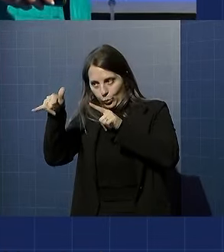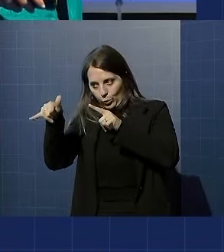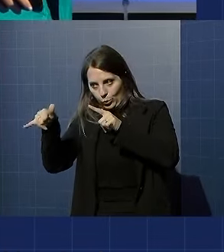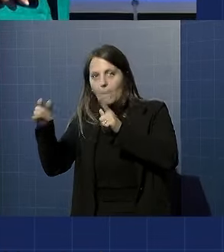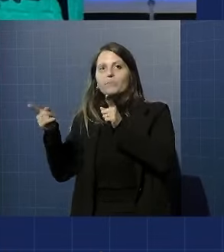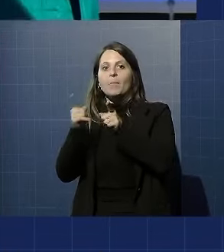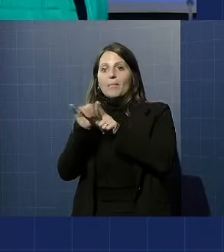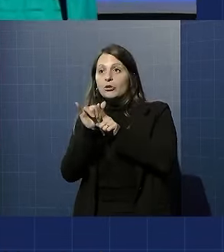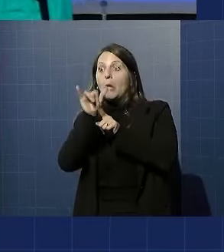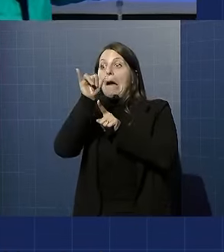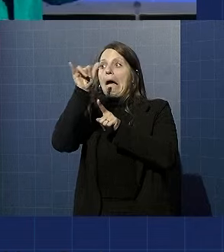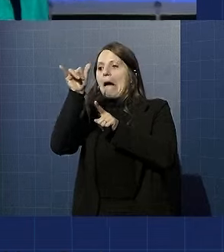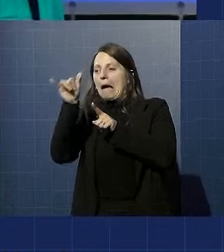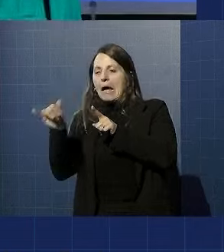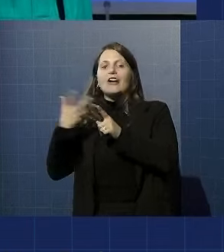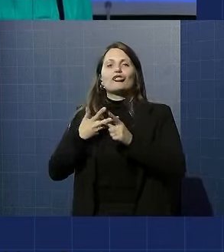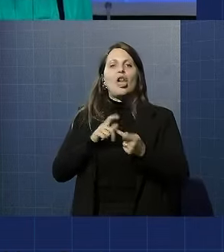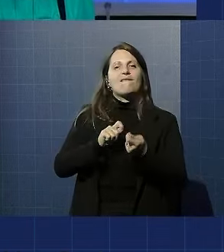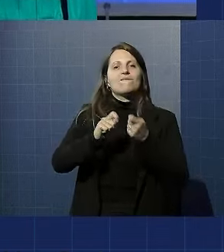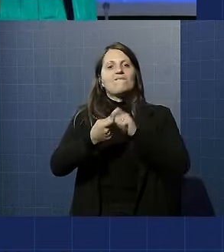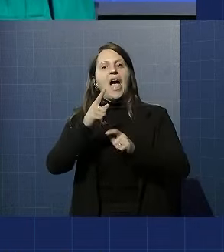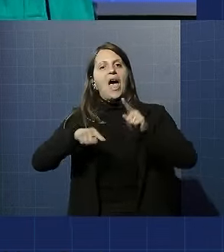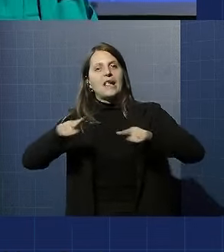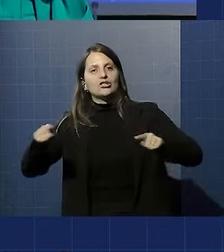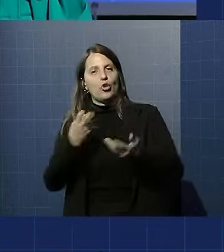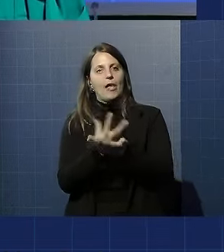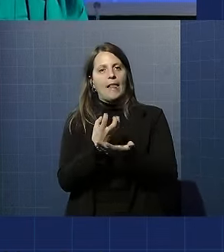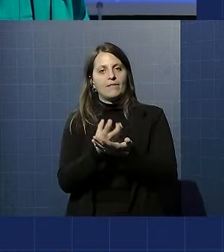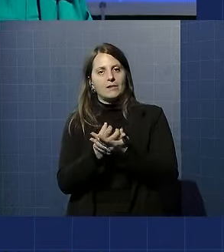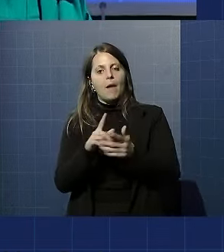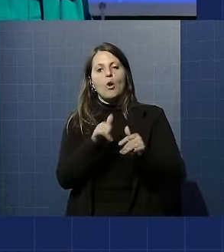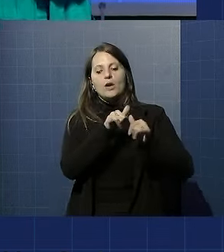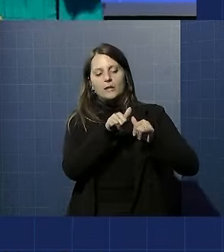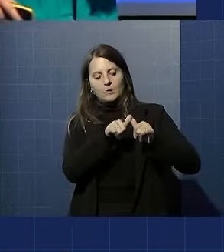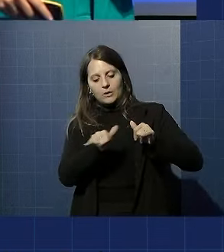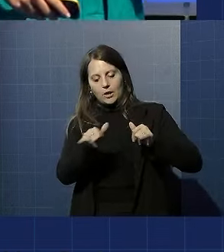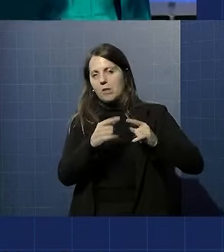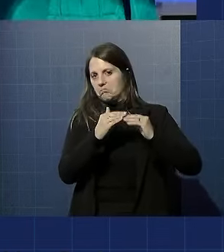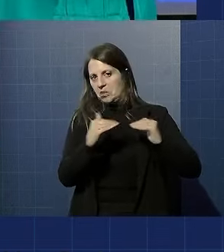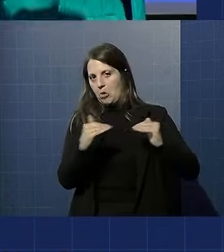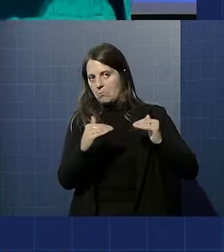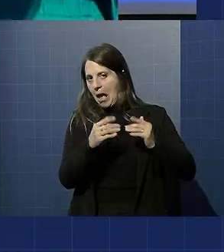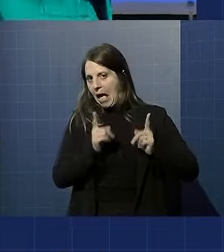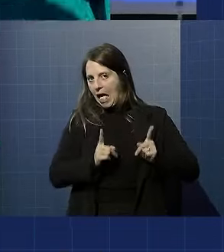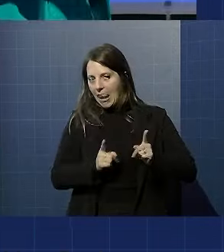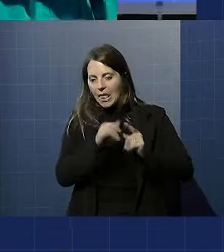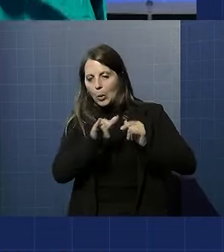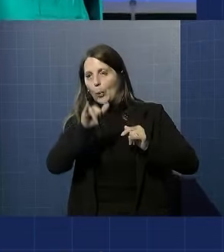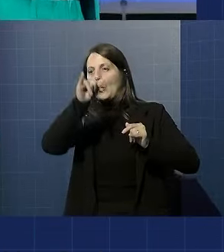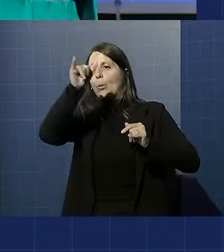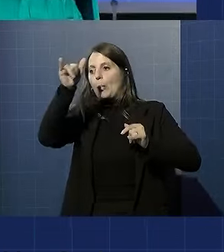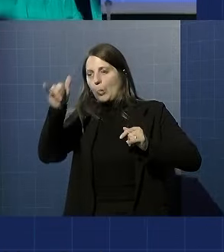During one parabolic flight, we do 31 of these parabolas, so 3-1. And we usually fly